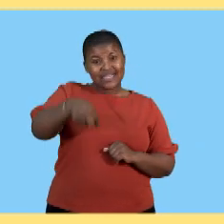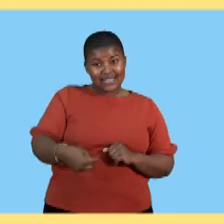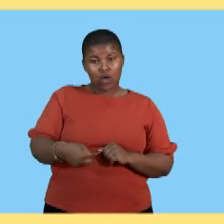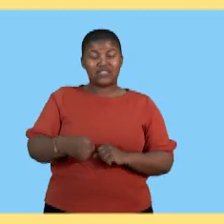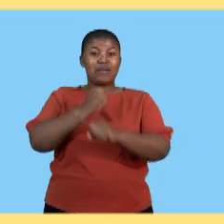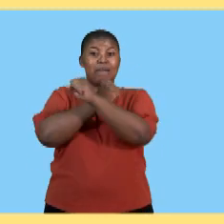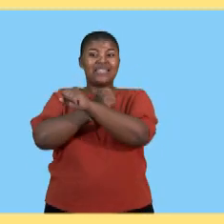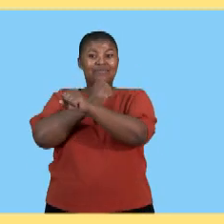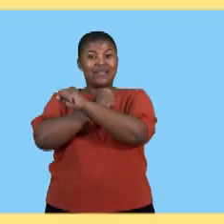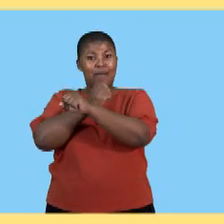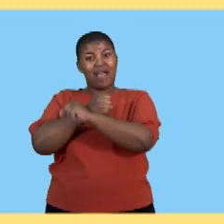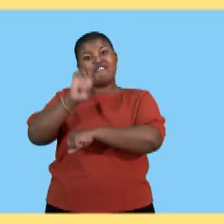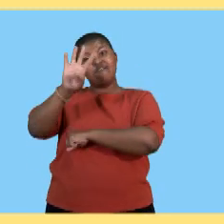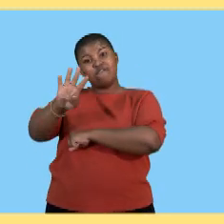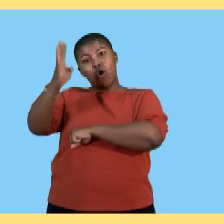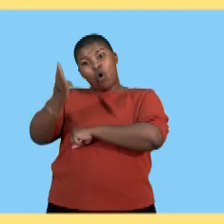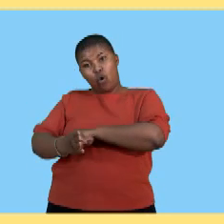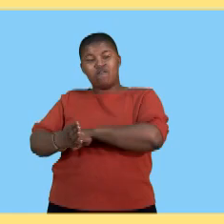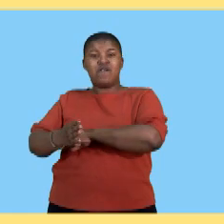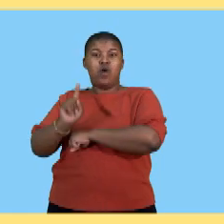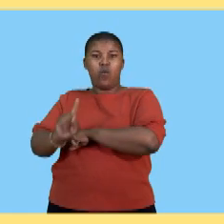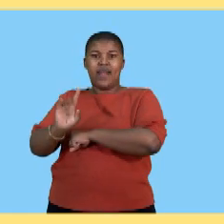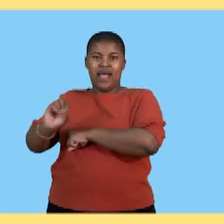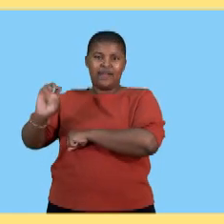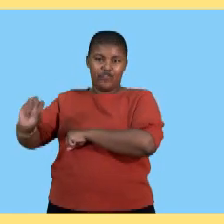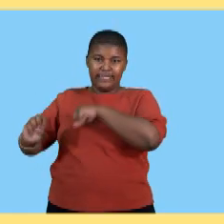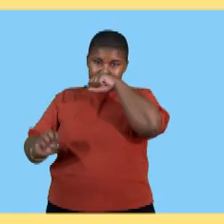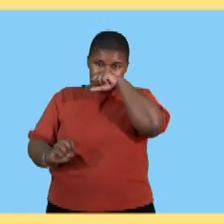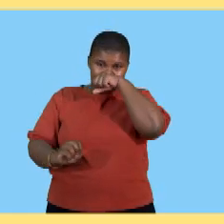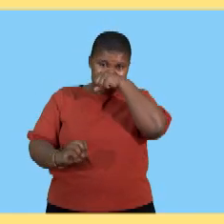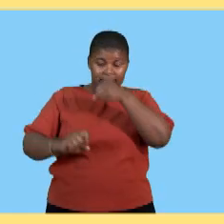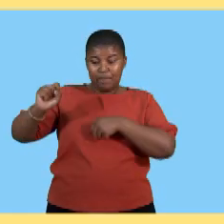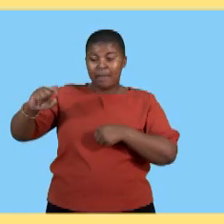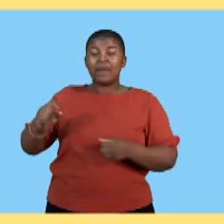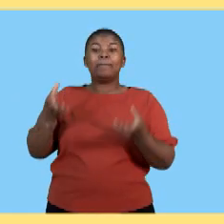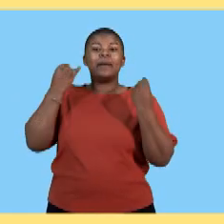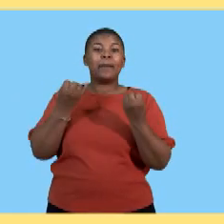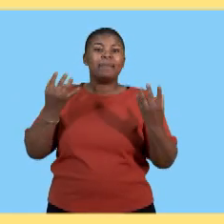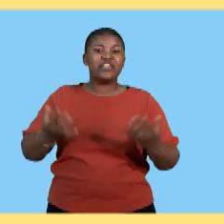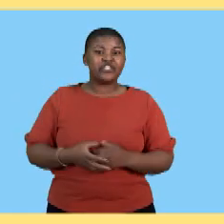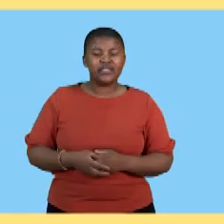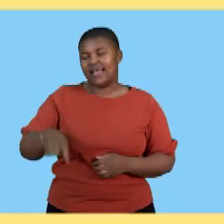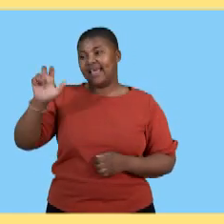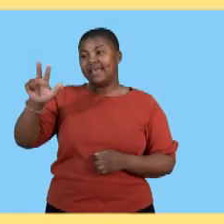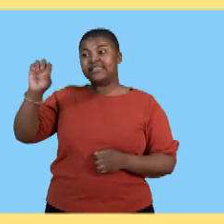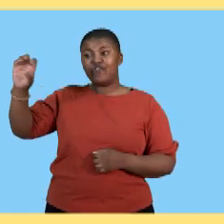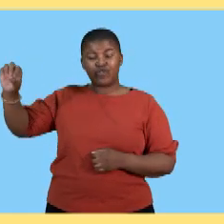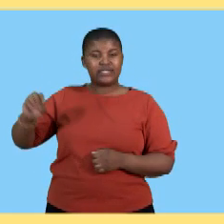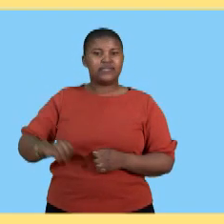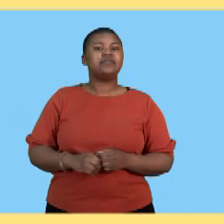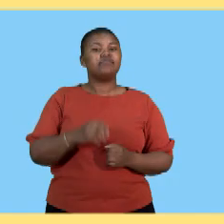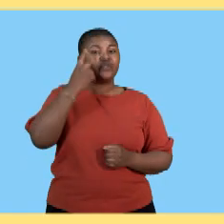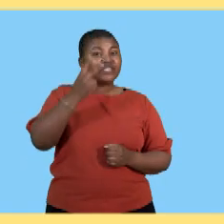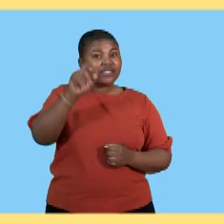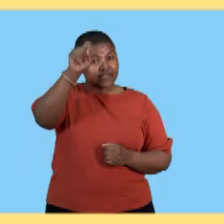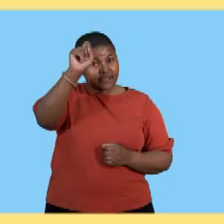20,000 multiply by 4%. All right, this will give me 800. This